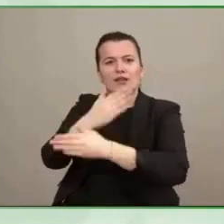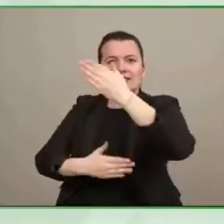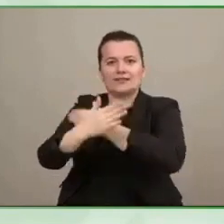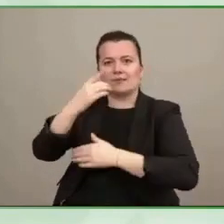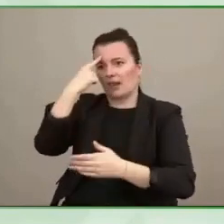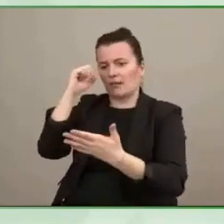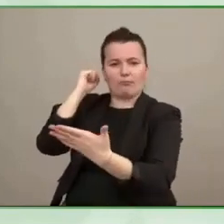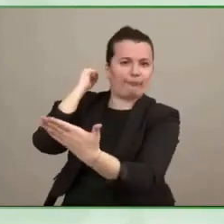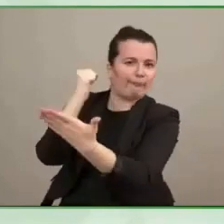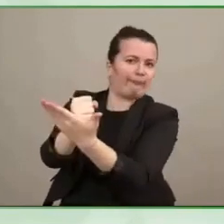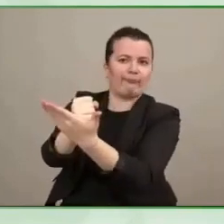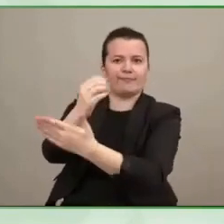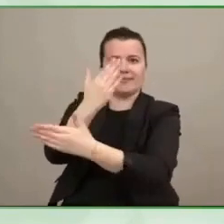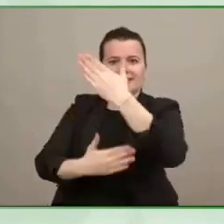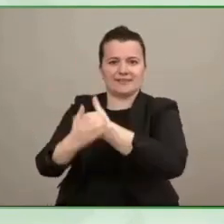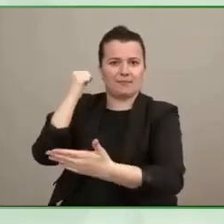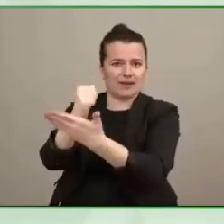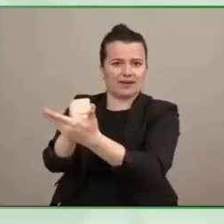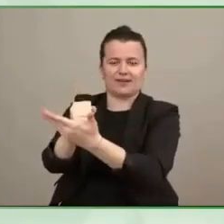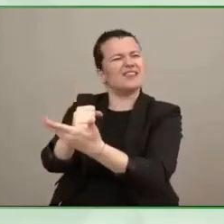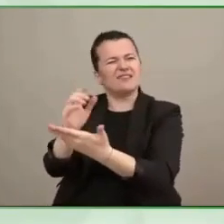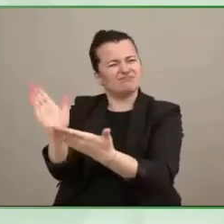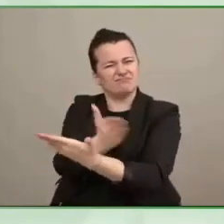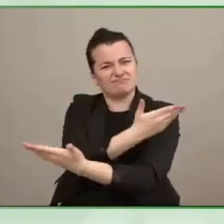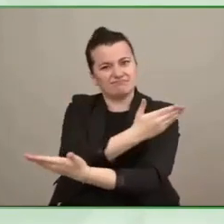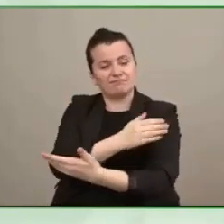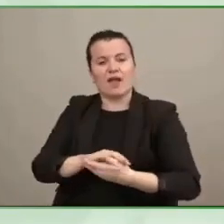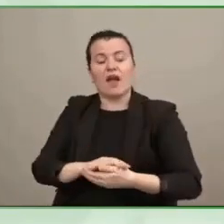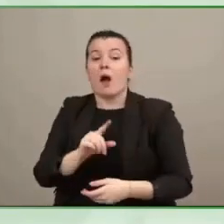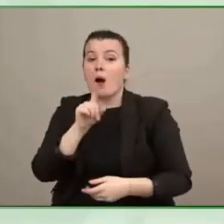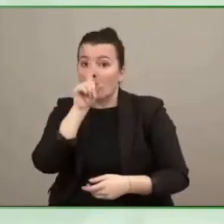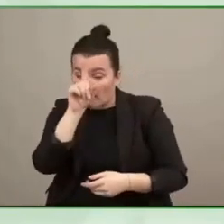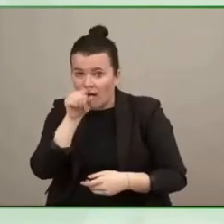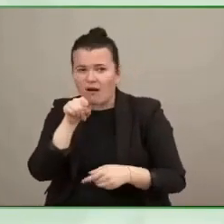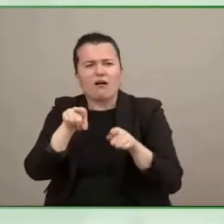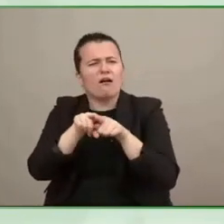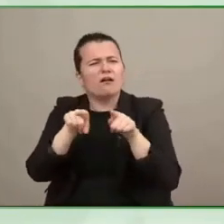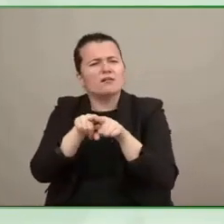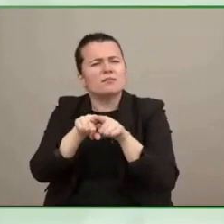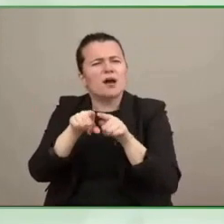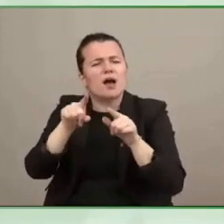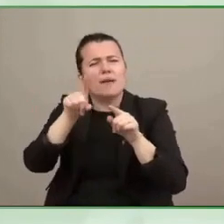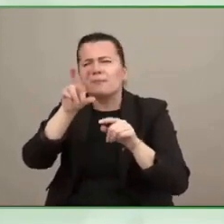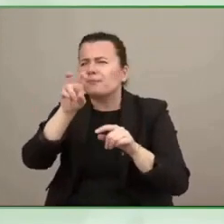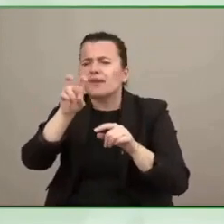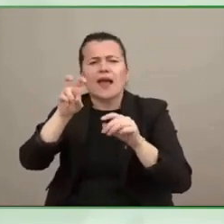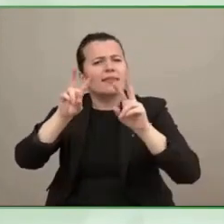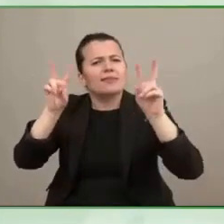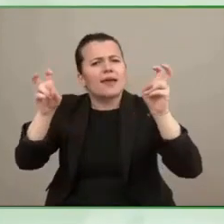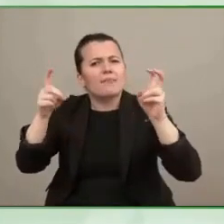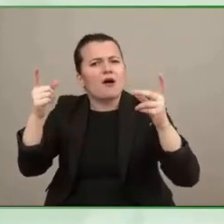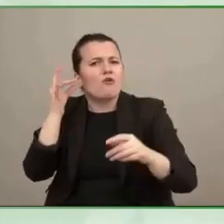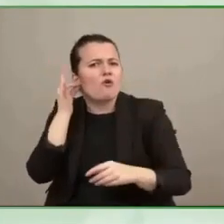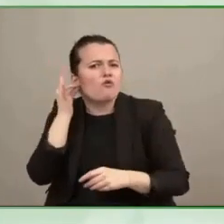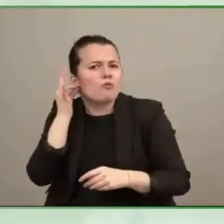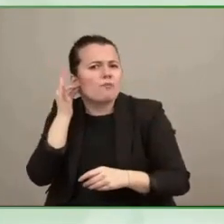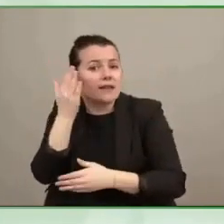also disabled women and gender-based violence. What is the situation